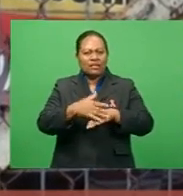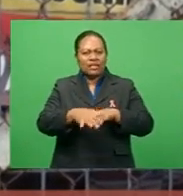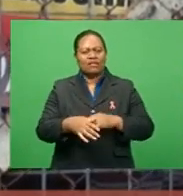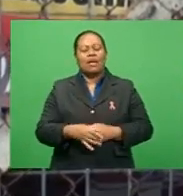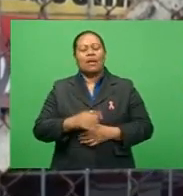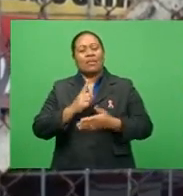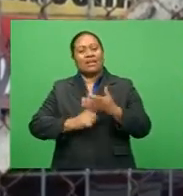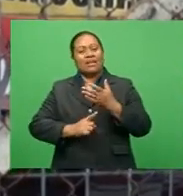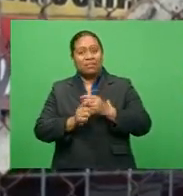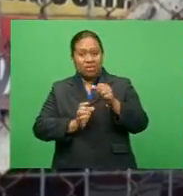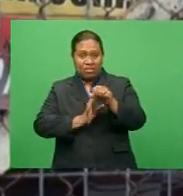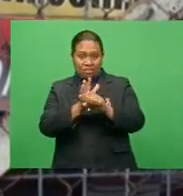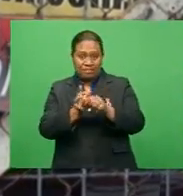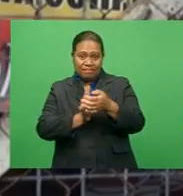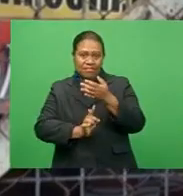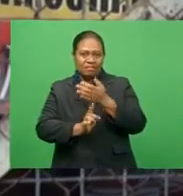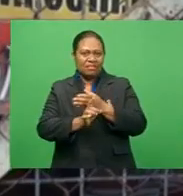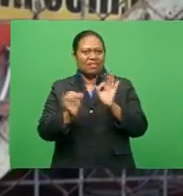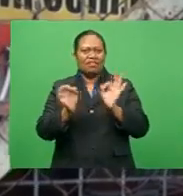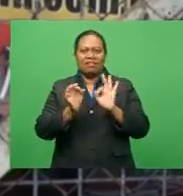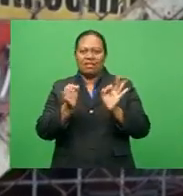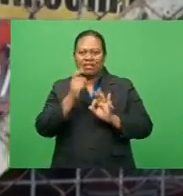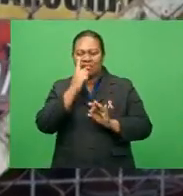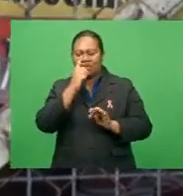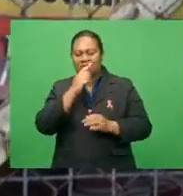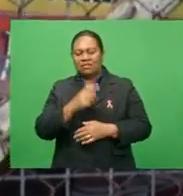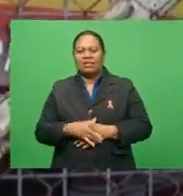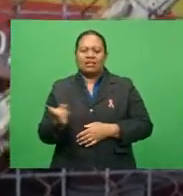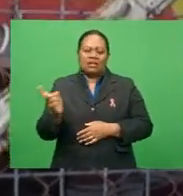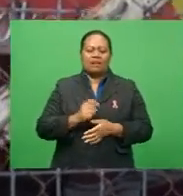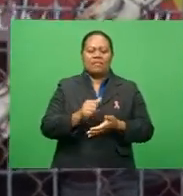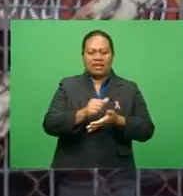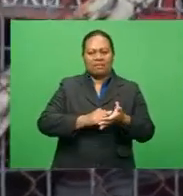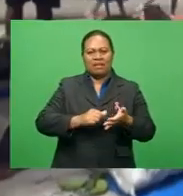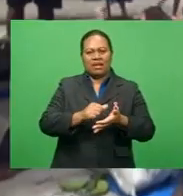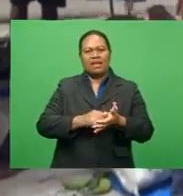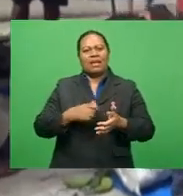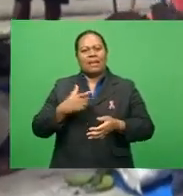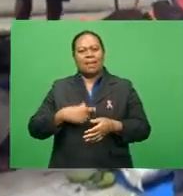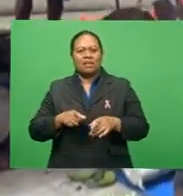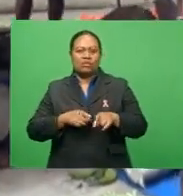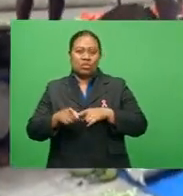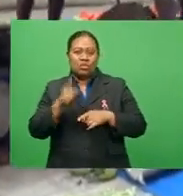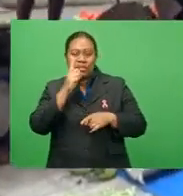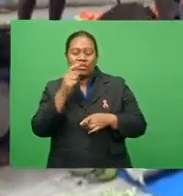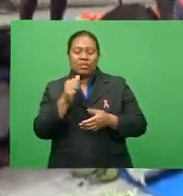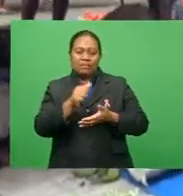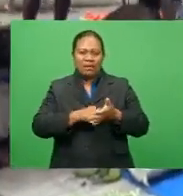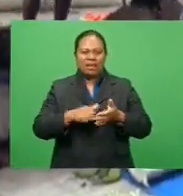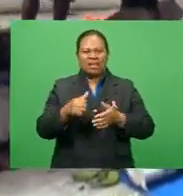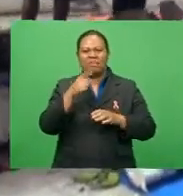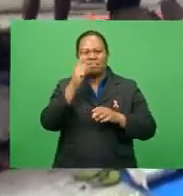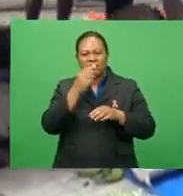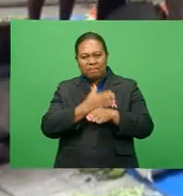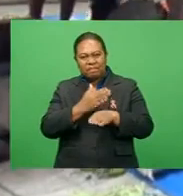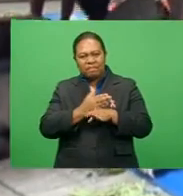make profits. Our main customers are hotel workers who were affected by the pandemic, but some hotels are operating again,